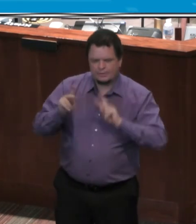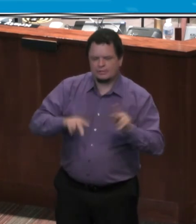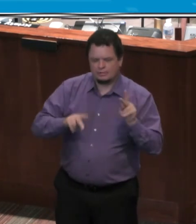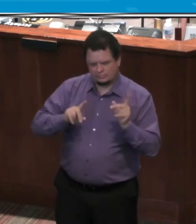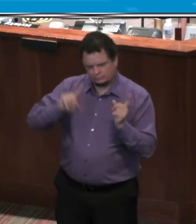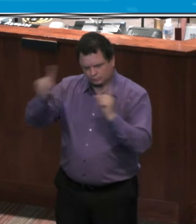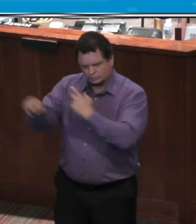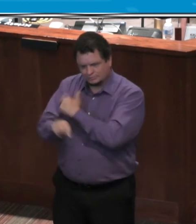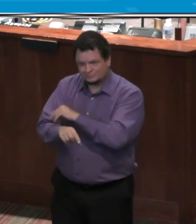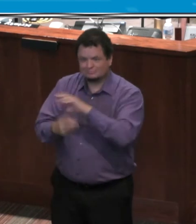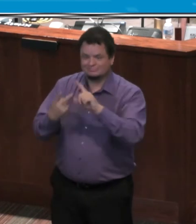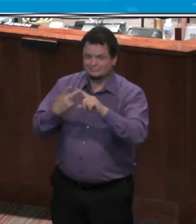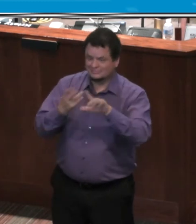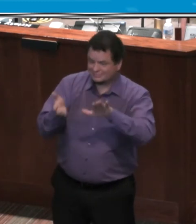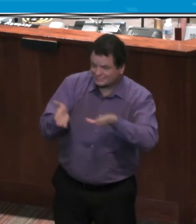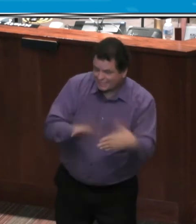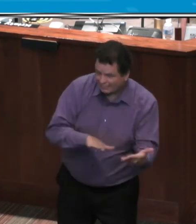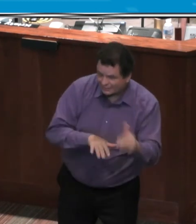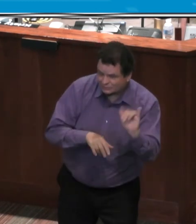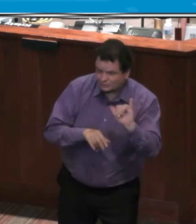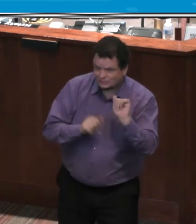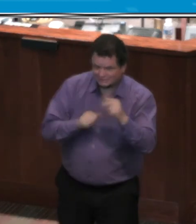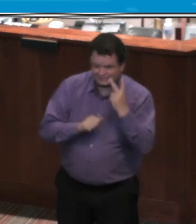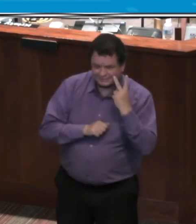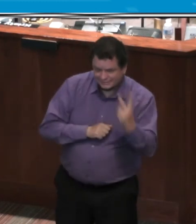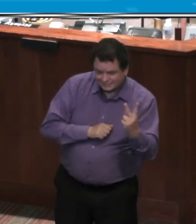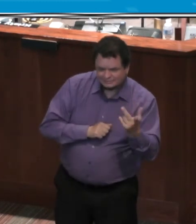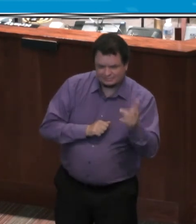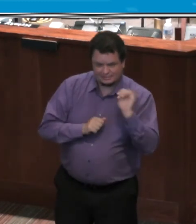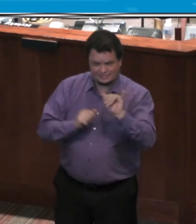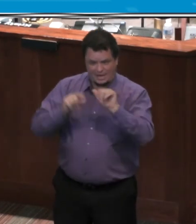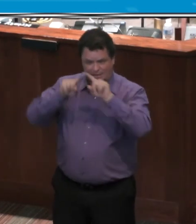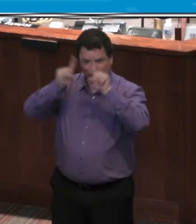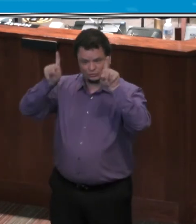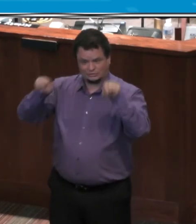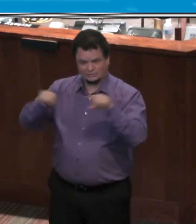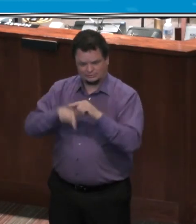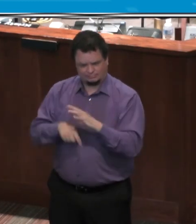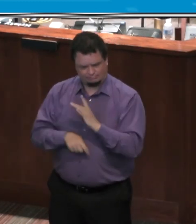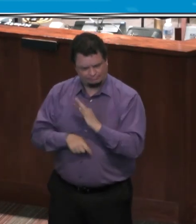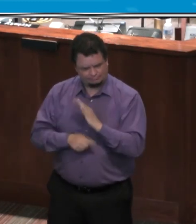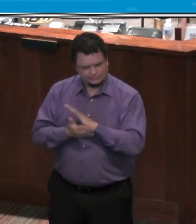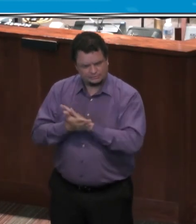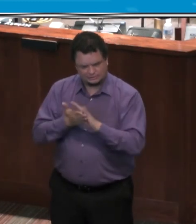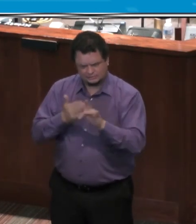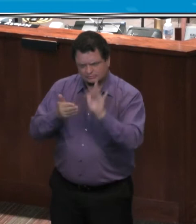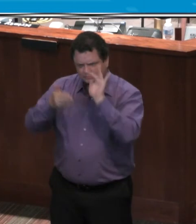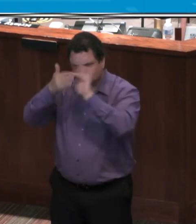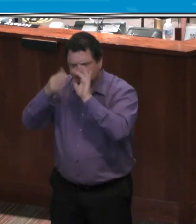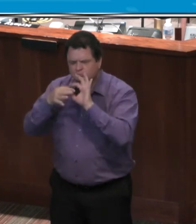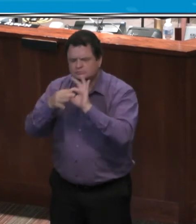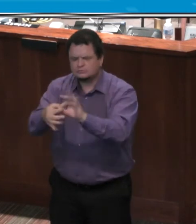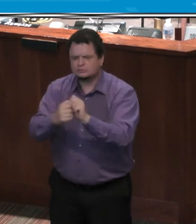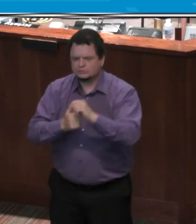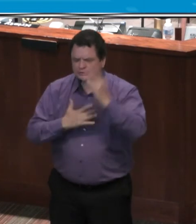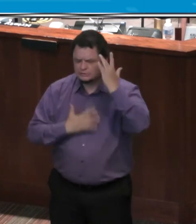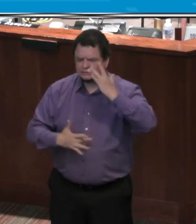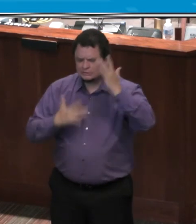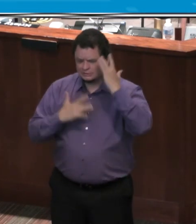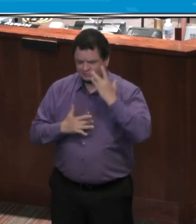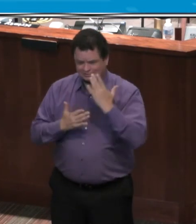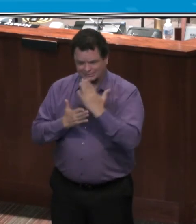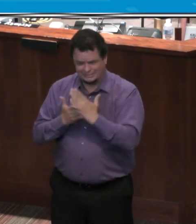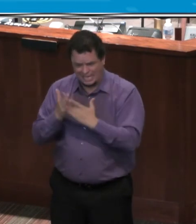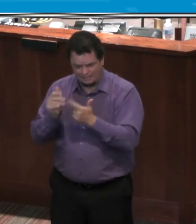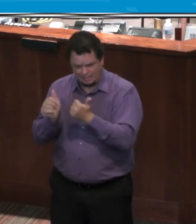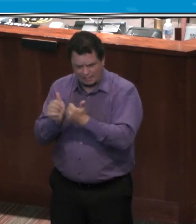about this page for people to understand, one of the challenges with the disease is inertia and lag times. And this page shows very nicely, if you see at the